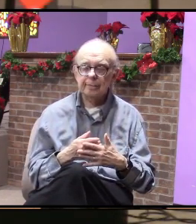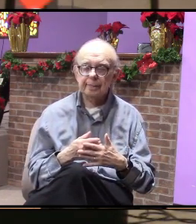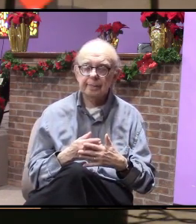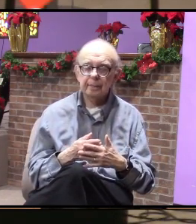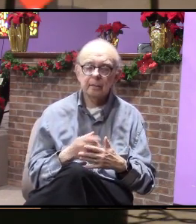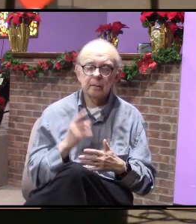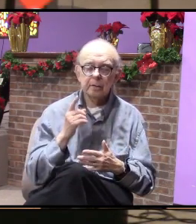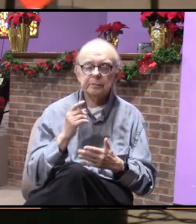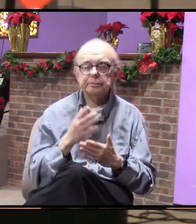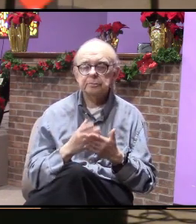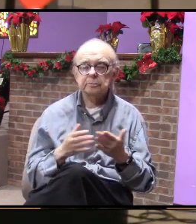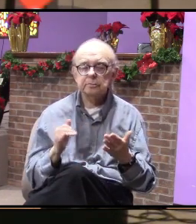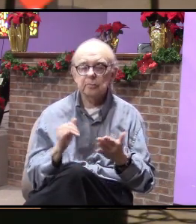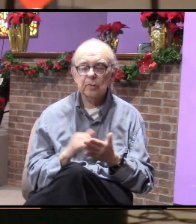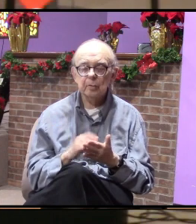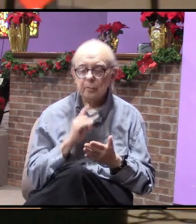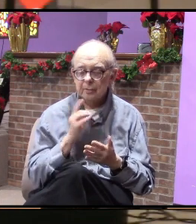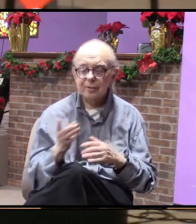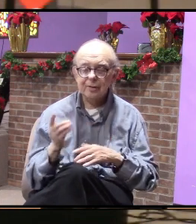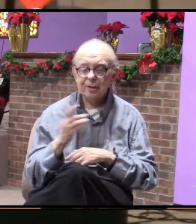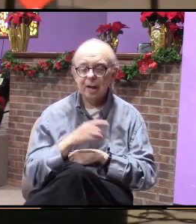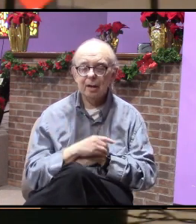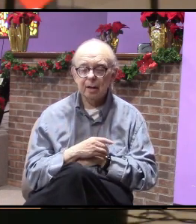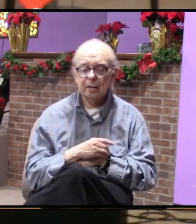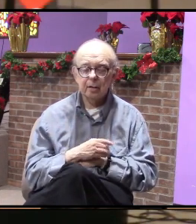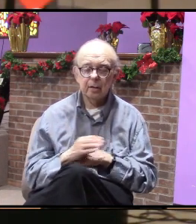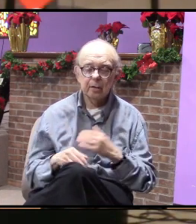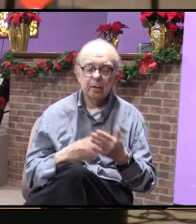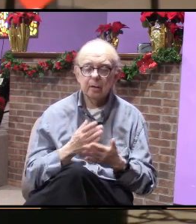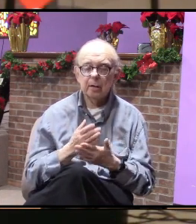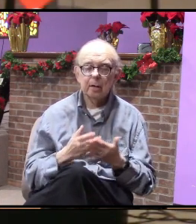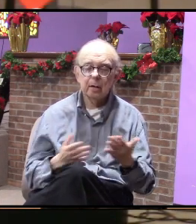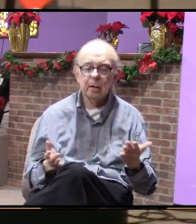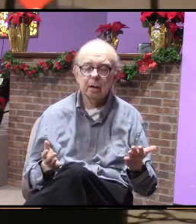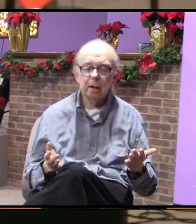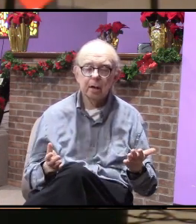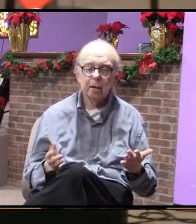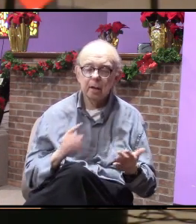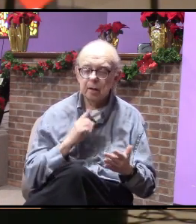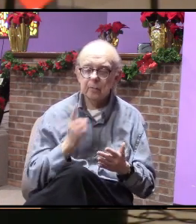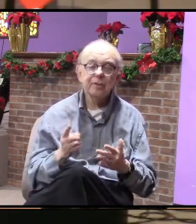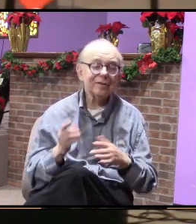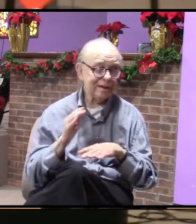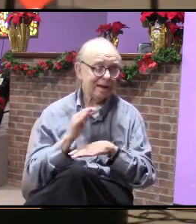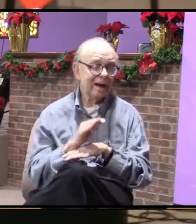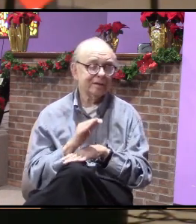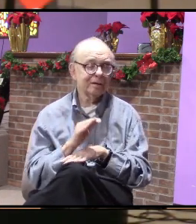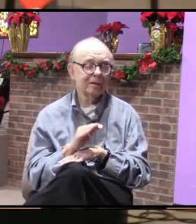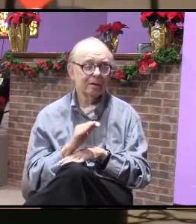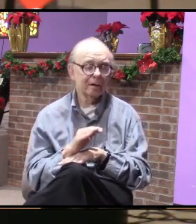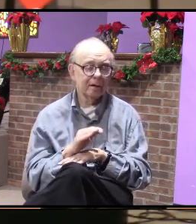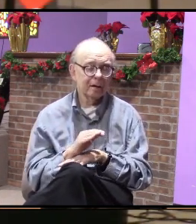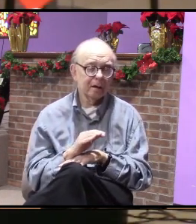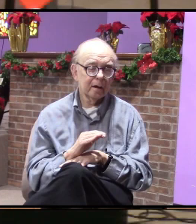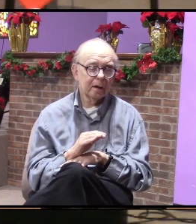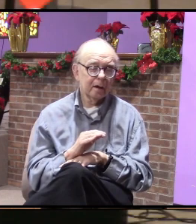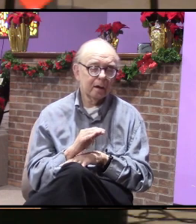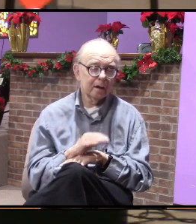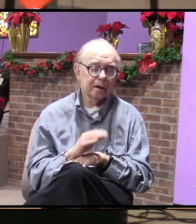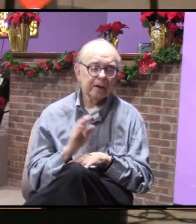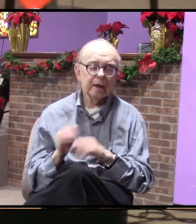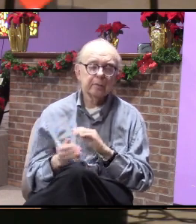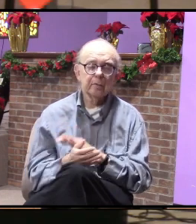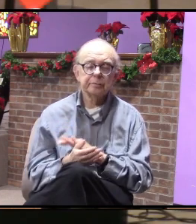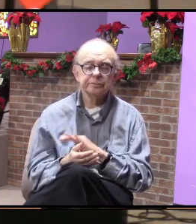The one part was the day. The next part was the night, or there was an evening and there was a